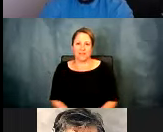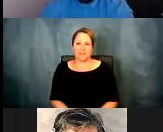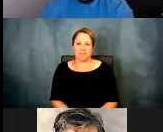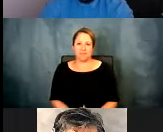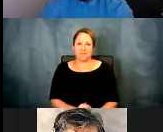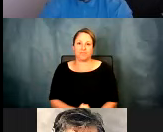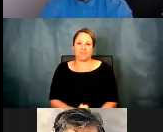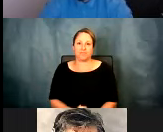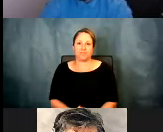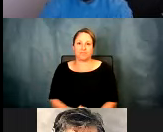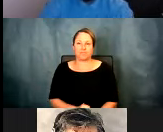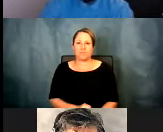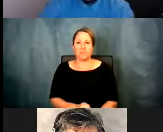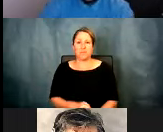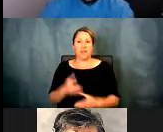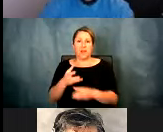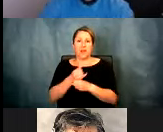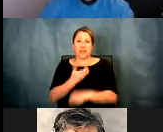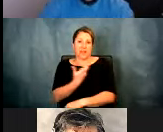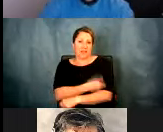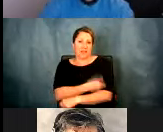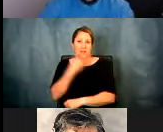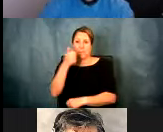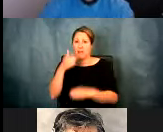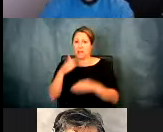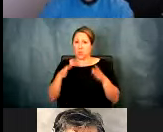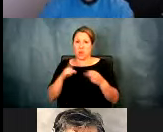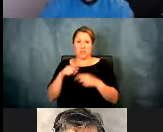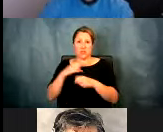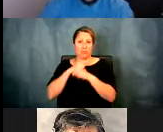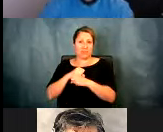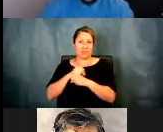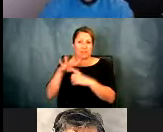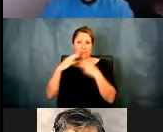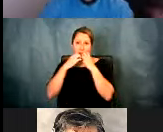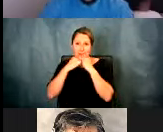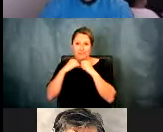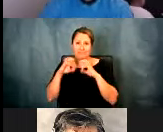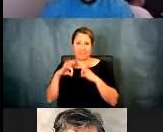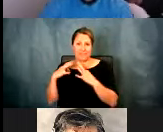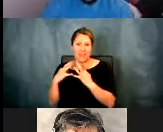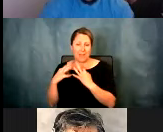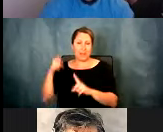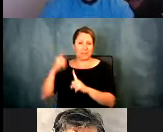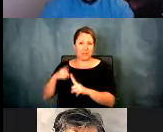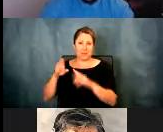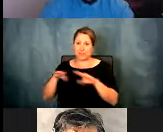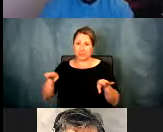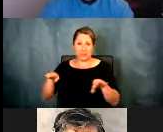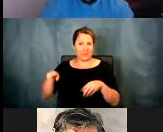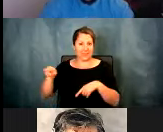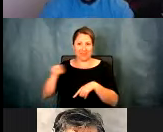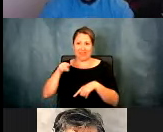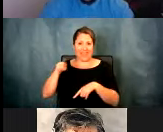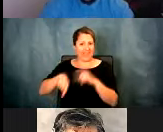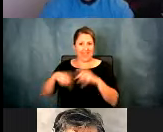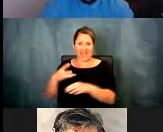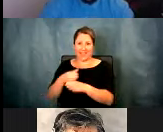Getting the vaccination is the best way to protect your loved ones, especially children who can't get vaccinated yet. This has to